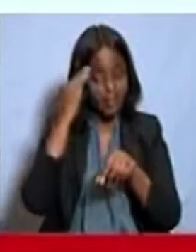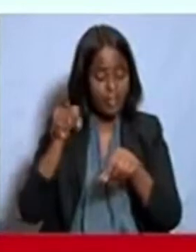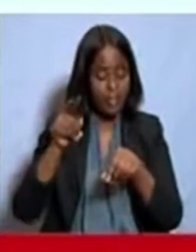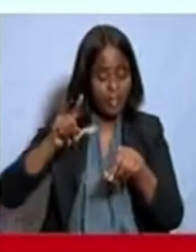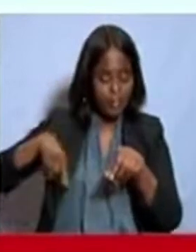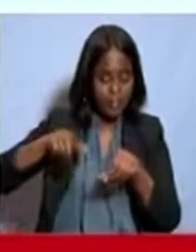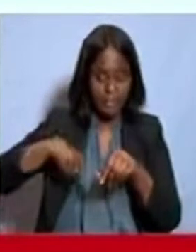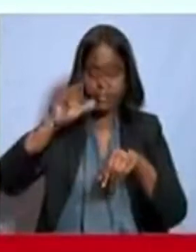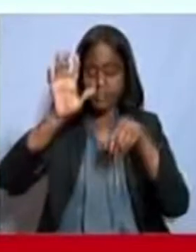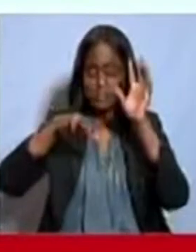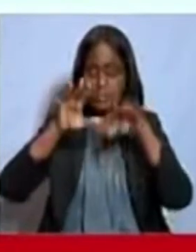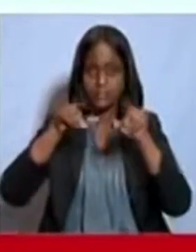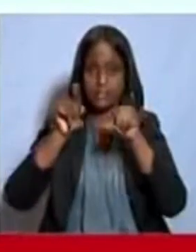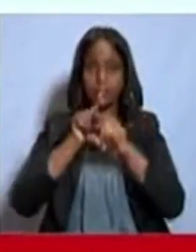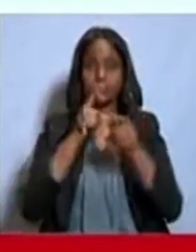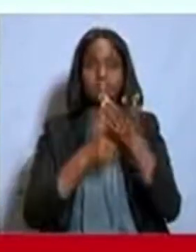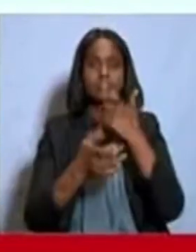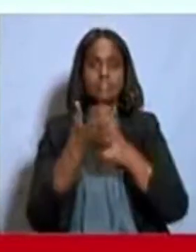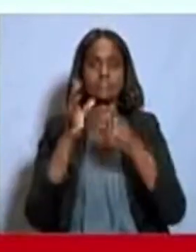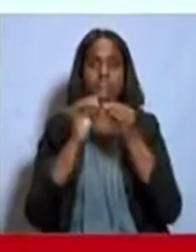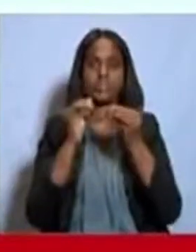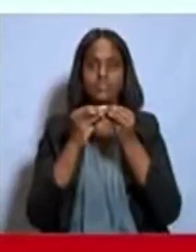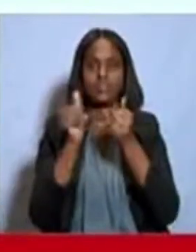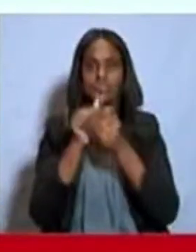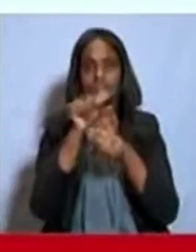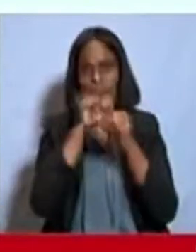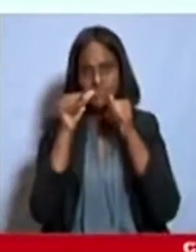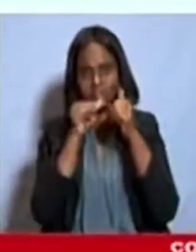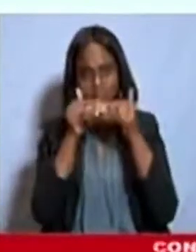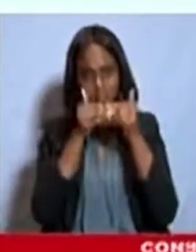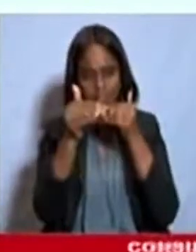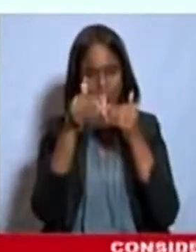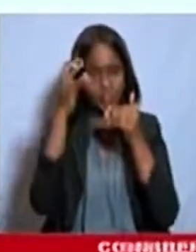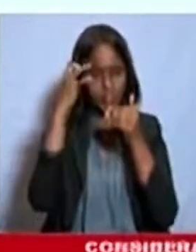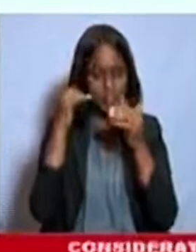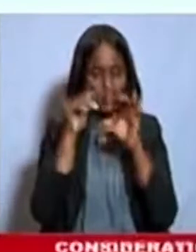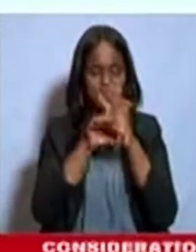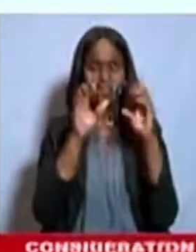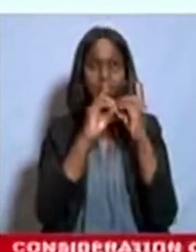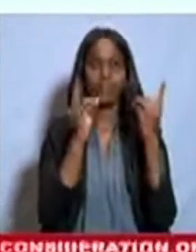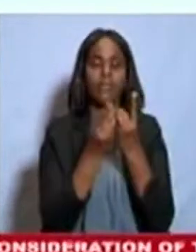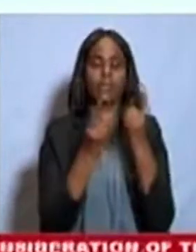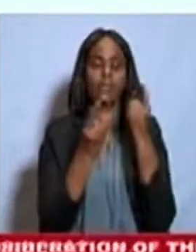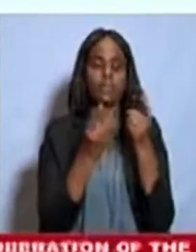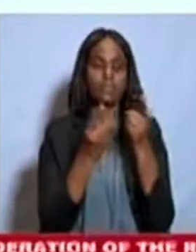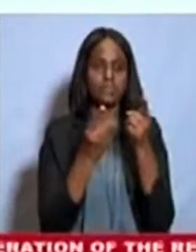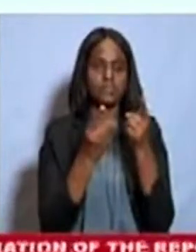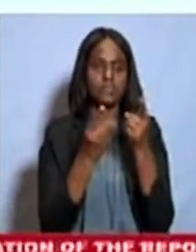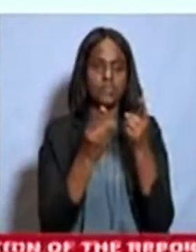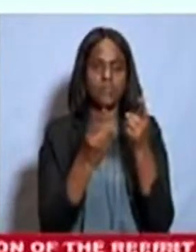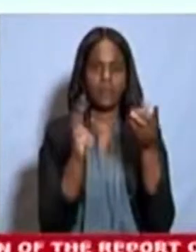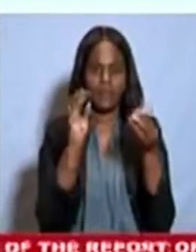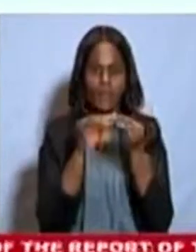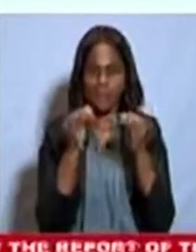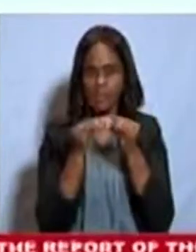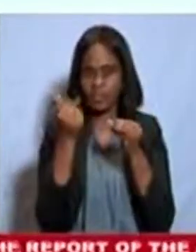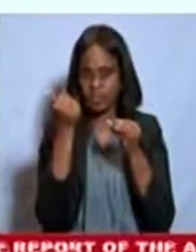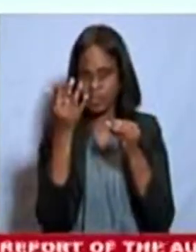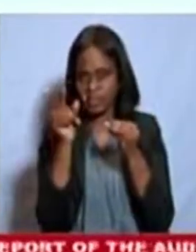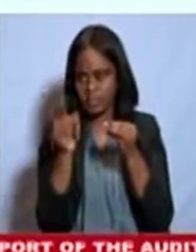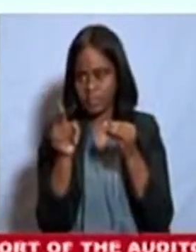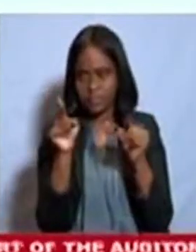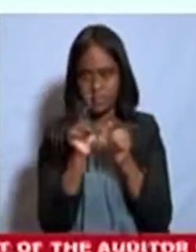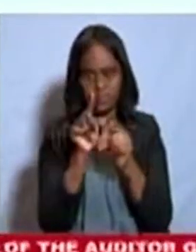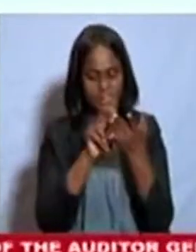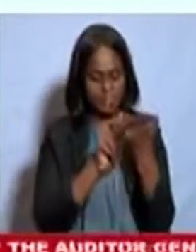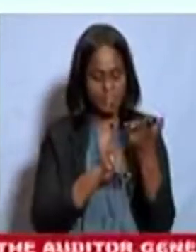rainfall pattern and consultations with the agriculture extension officers in the district. Appendix 15 is the